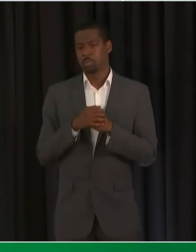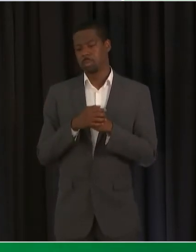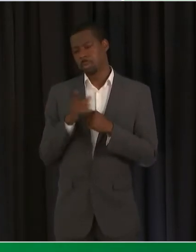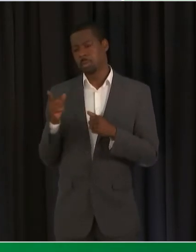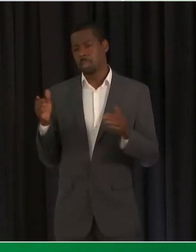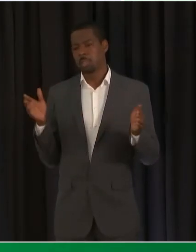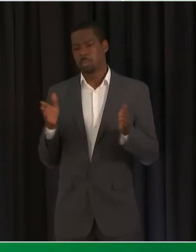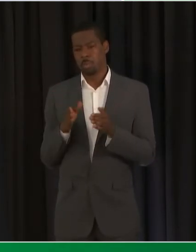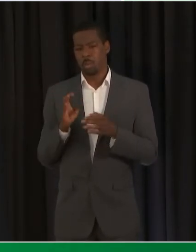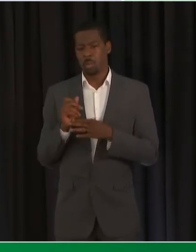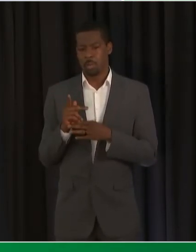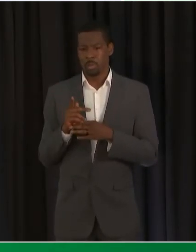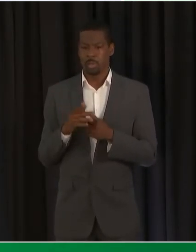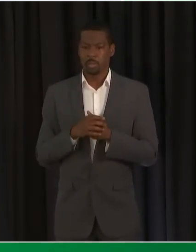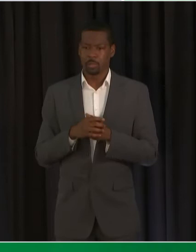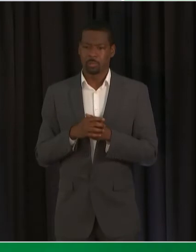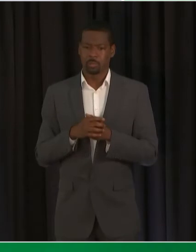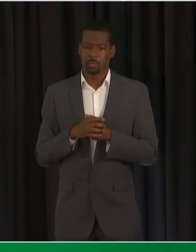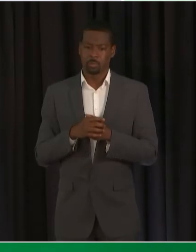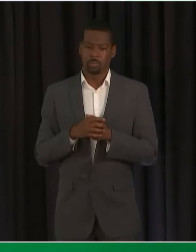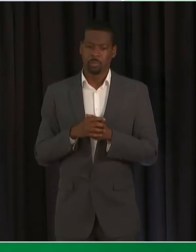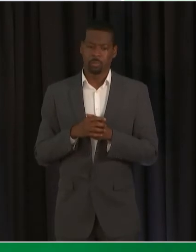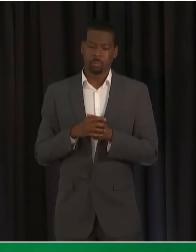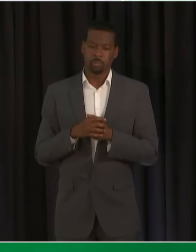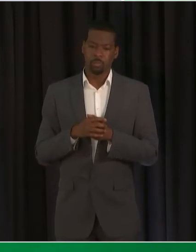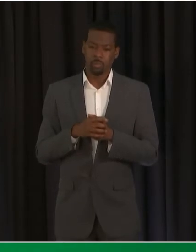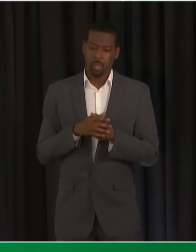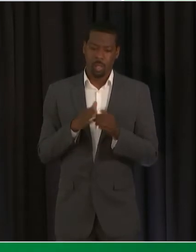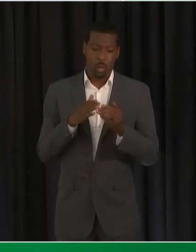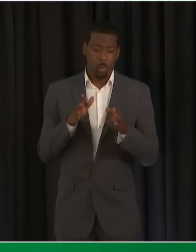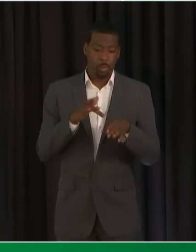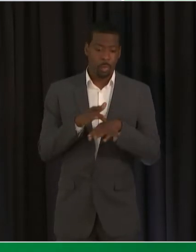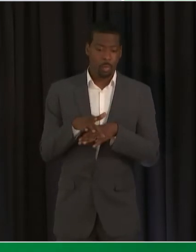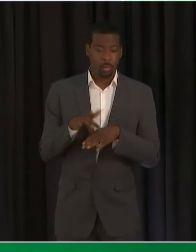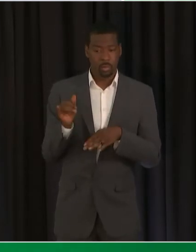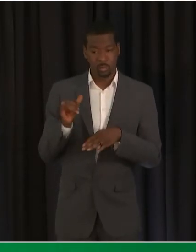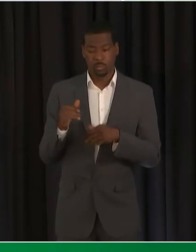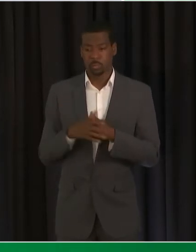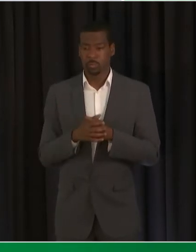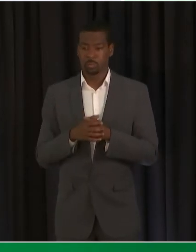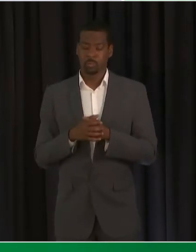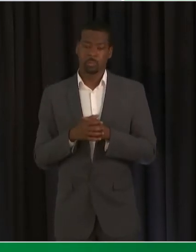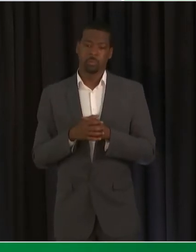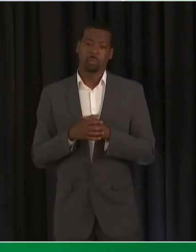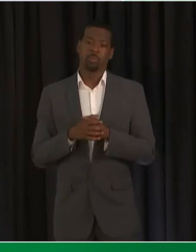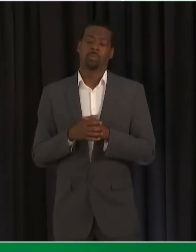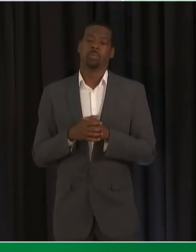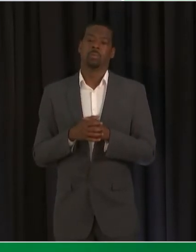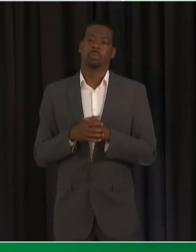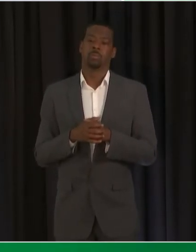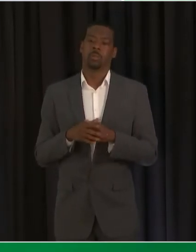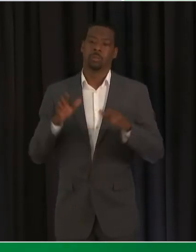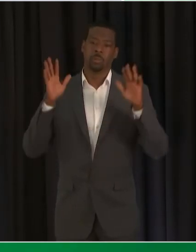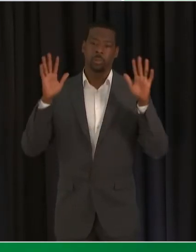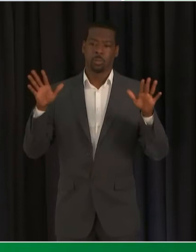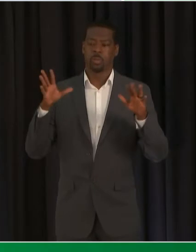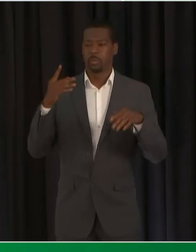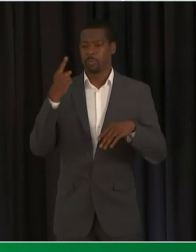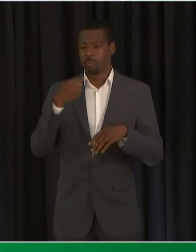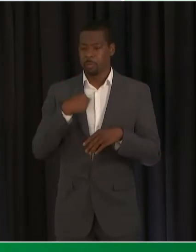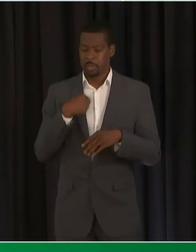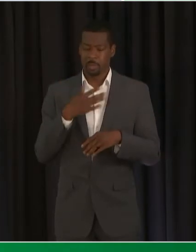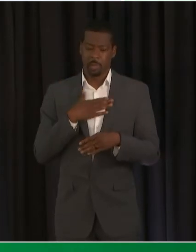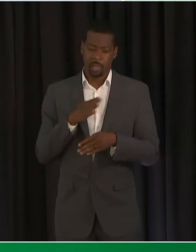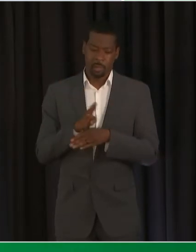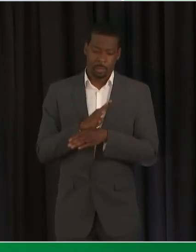smaller class of bank that windows open up earlier to, and I just think that's been a great asset to me and my partners